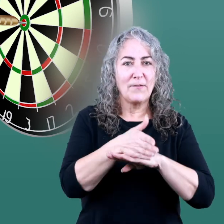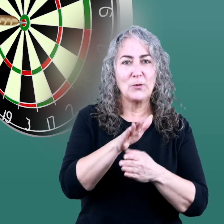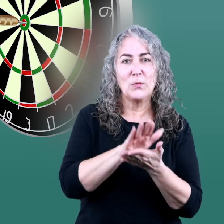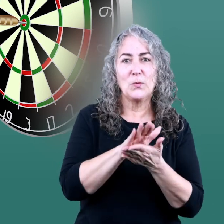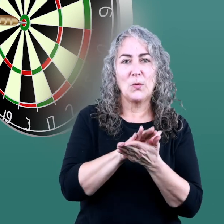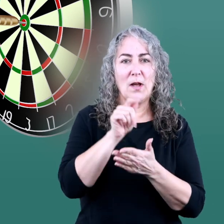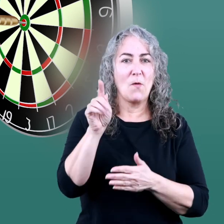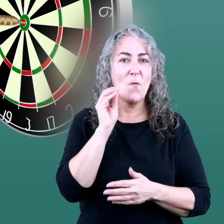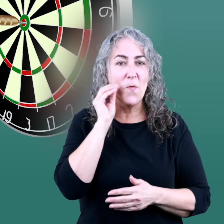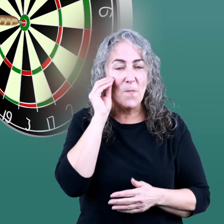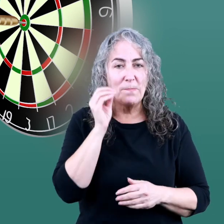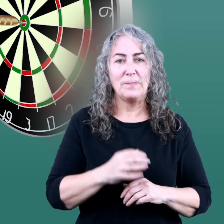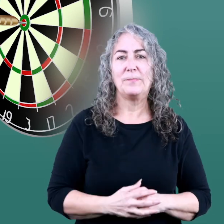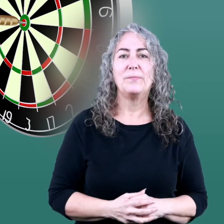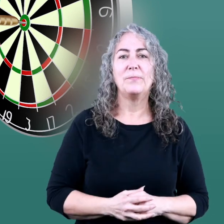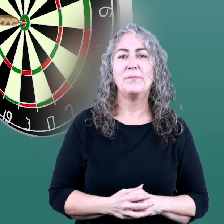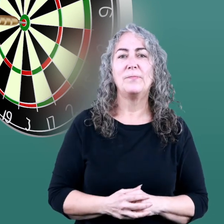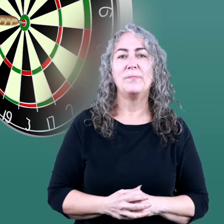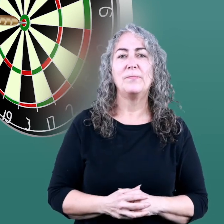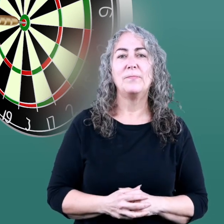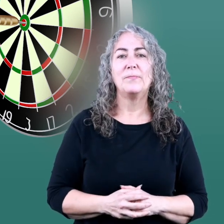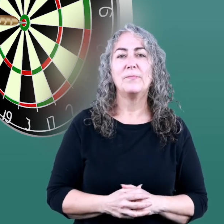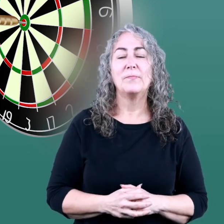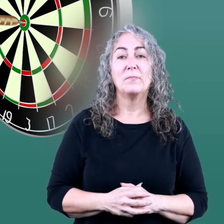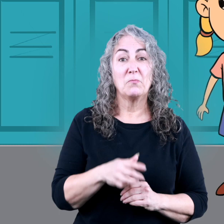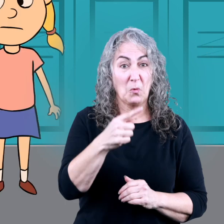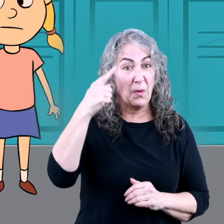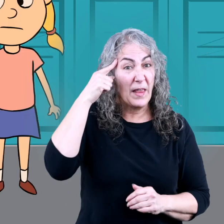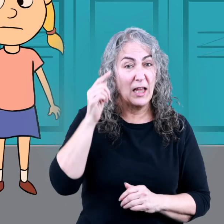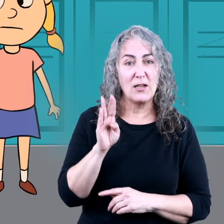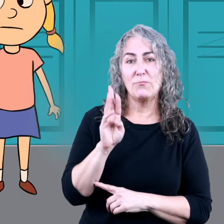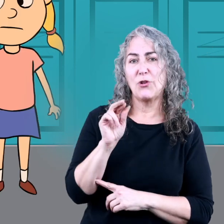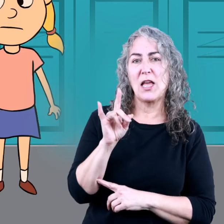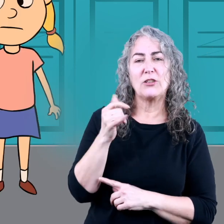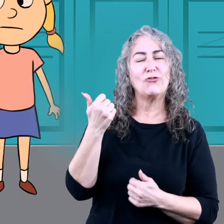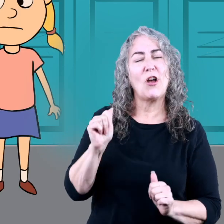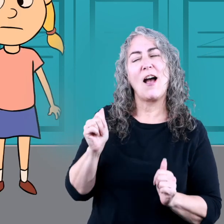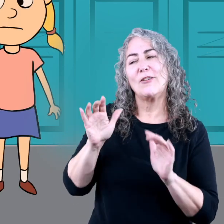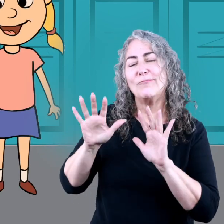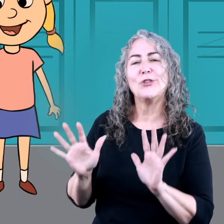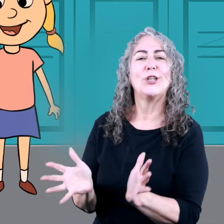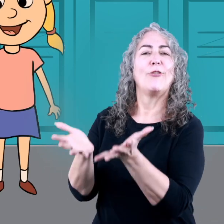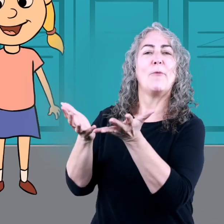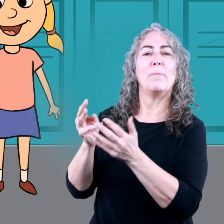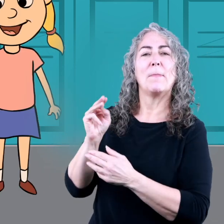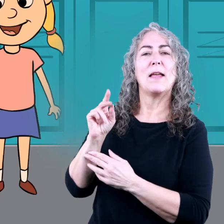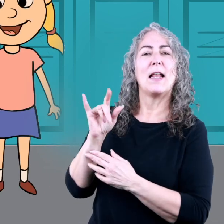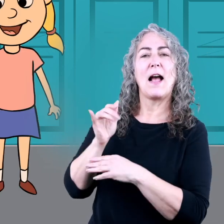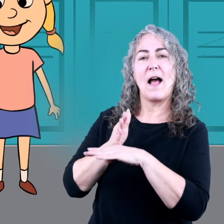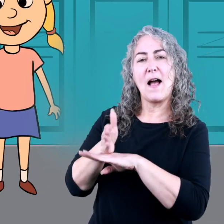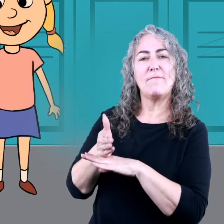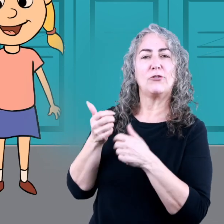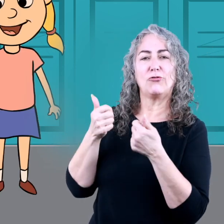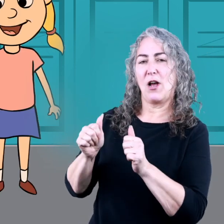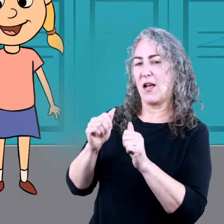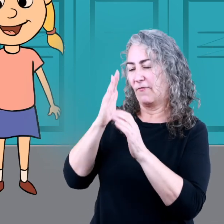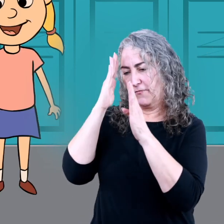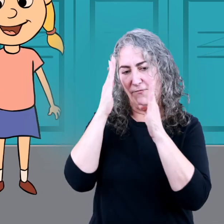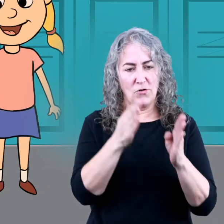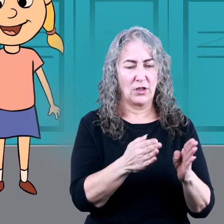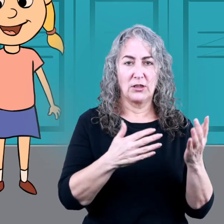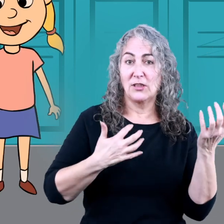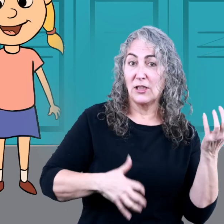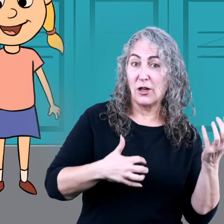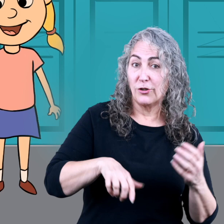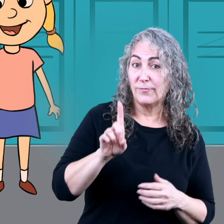and Mandy can do at his house? Do you think that Bradley was trying to cheer Mandy up, and he was trying to take